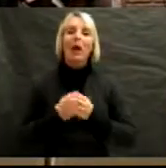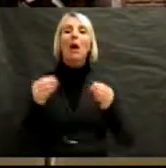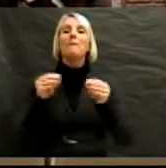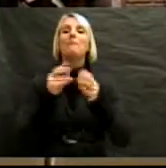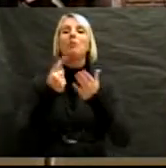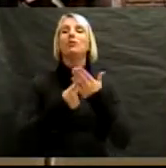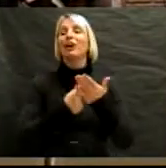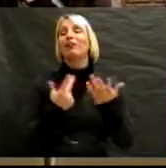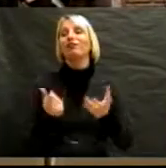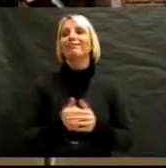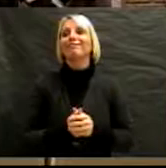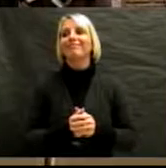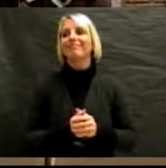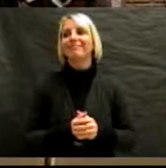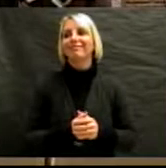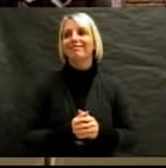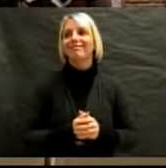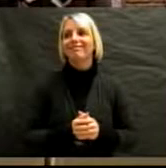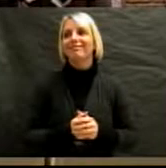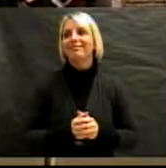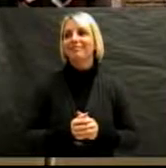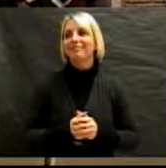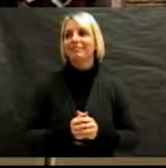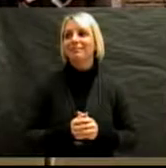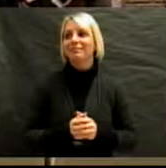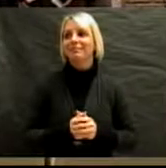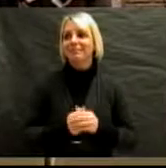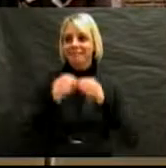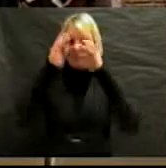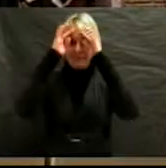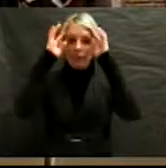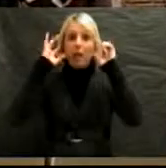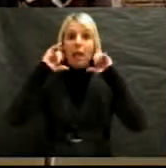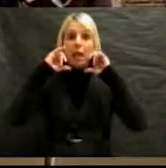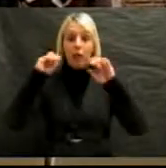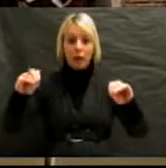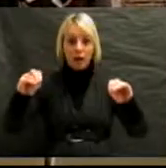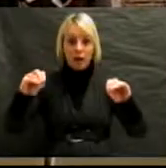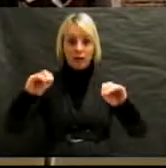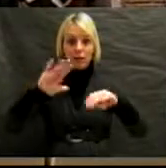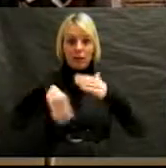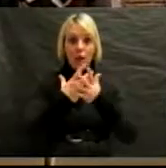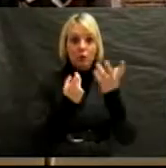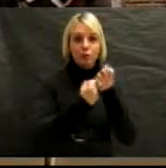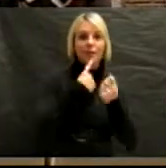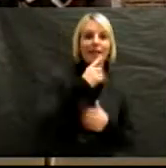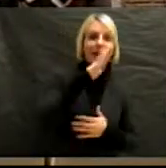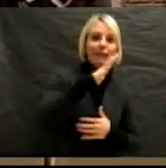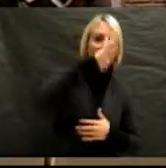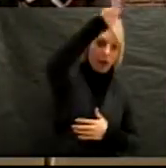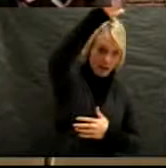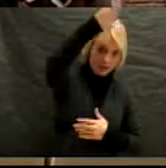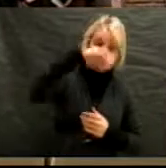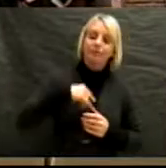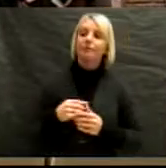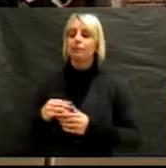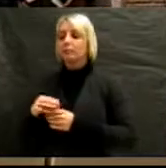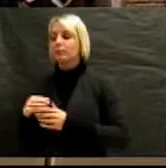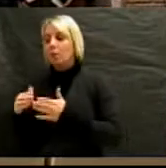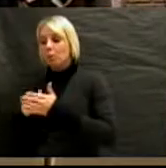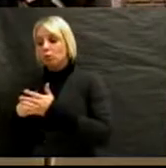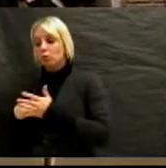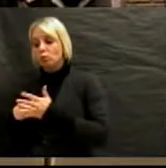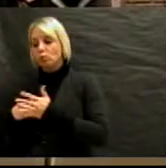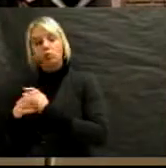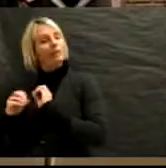Hearing none, all those in favor signify by saying aye. Aye. Opposed, same sign. Motion carries, thank you all. And then